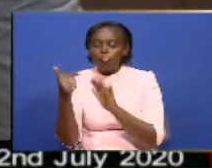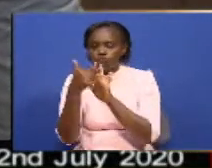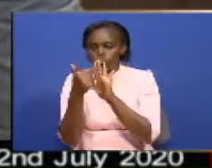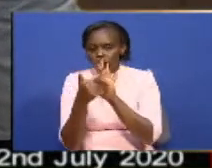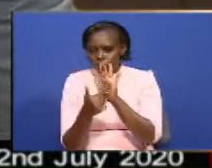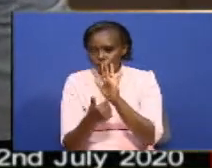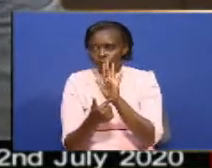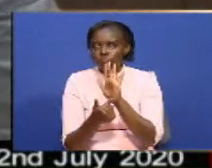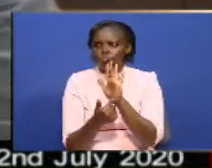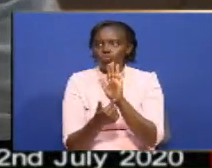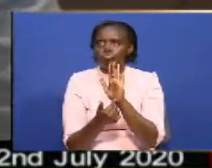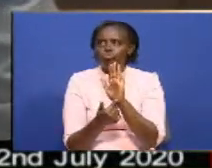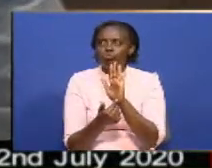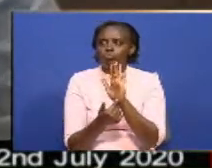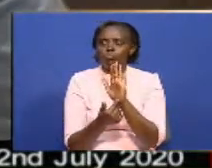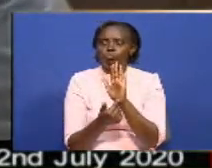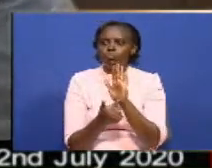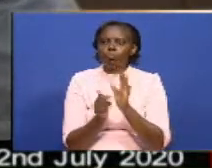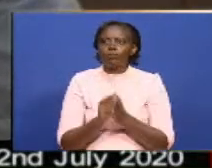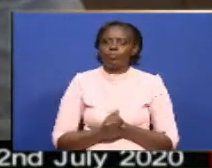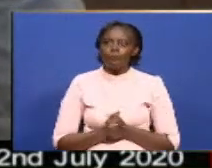for